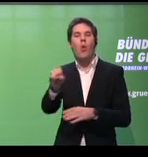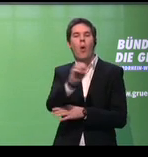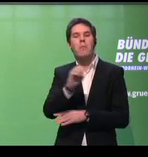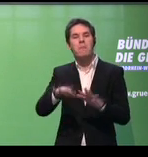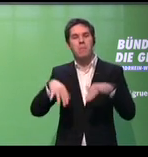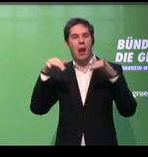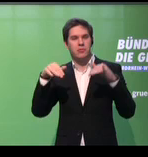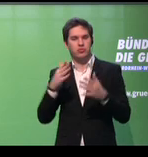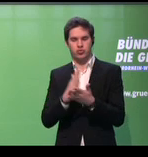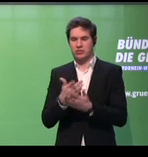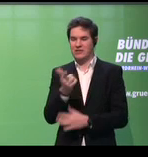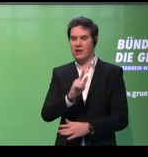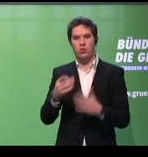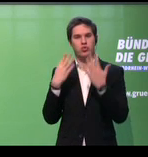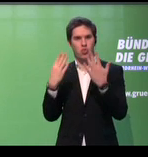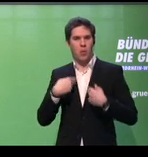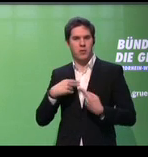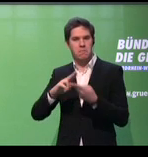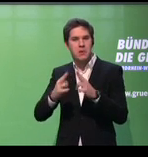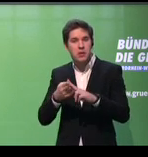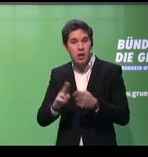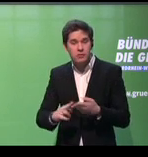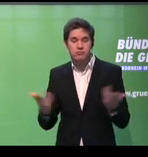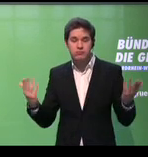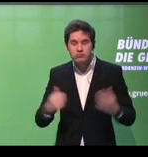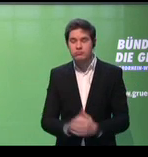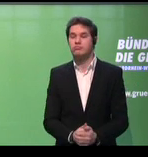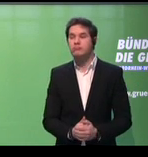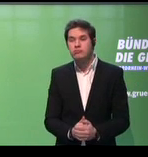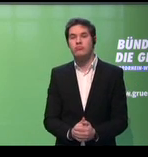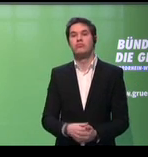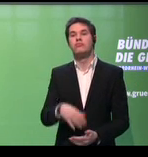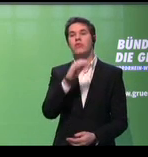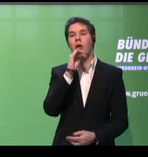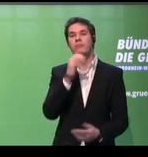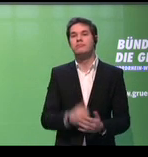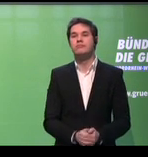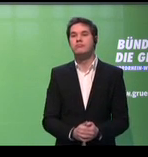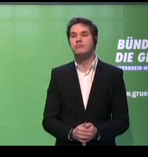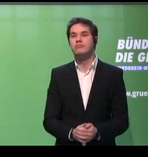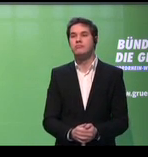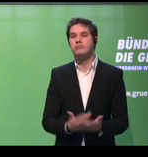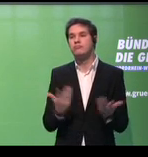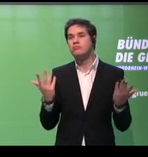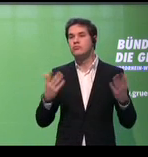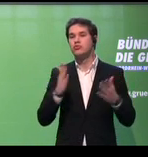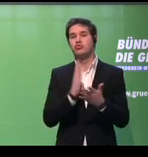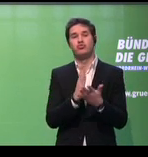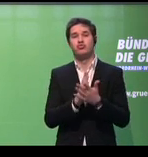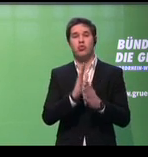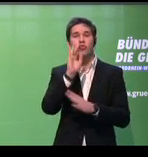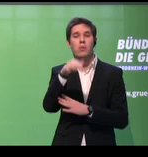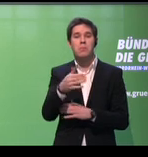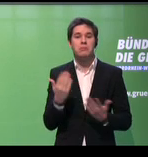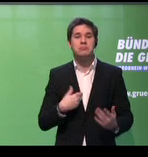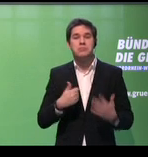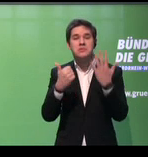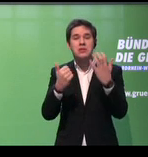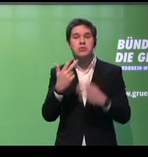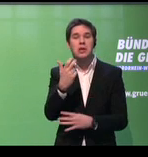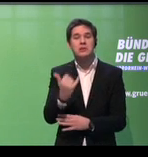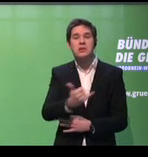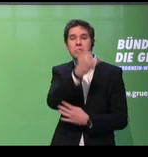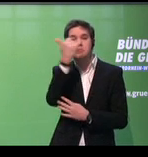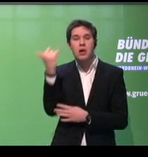And I'm also a farmer. During more than 36 years, I've been farming on Larzac, a place where we